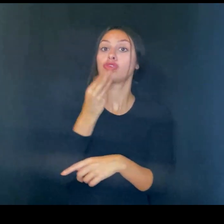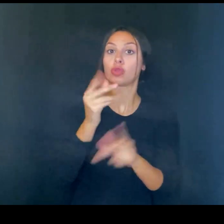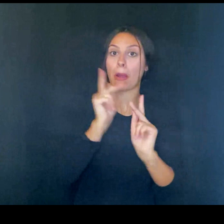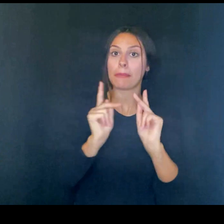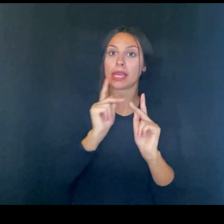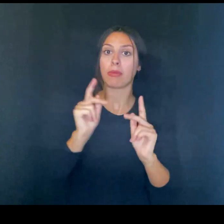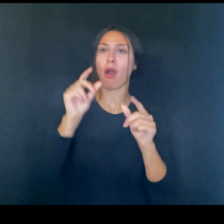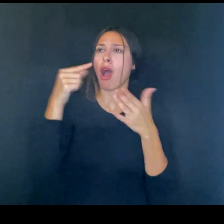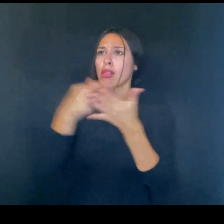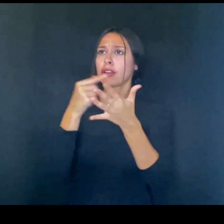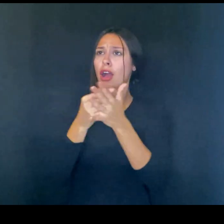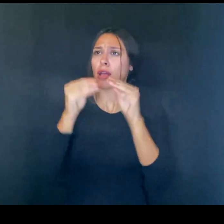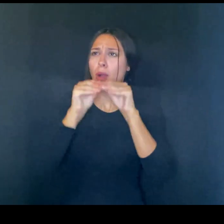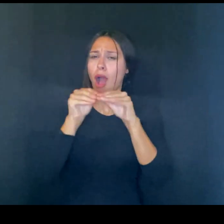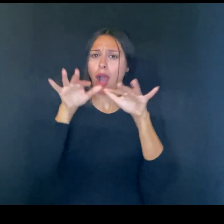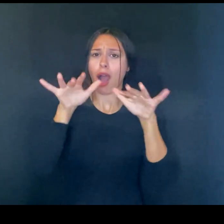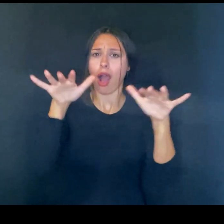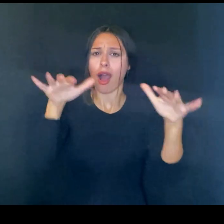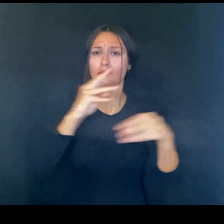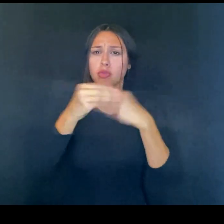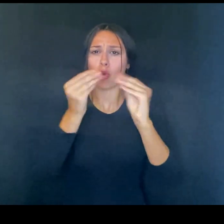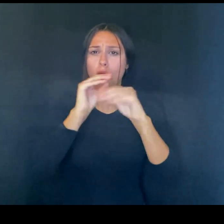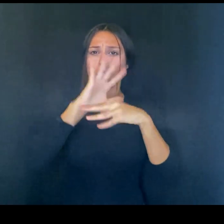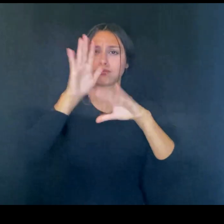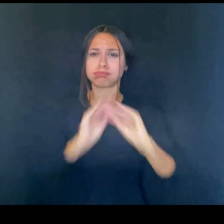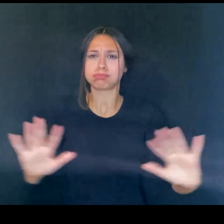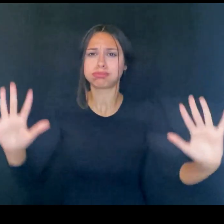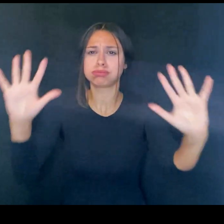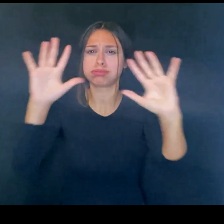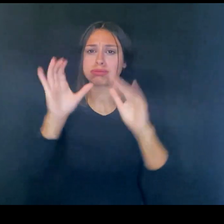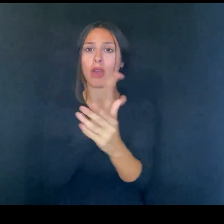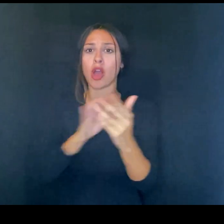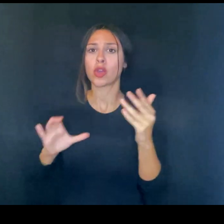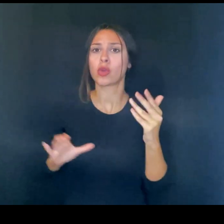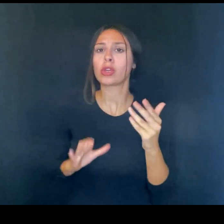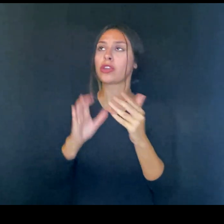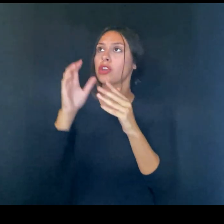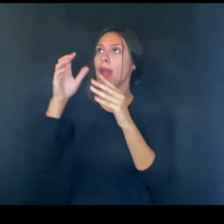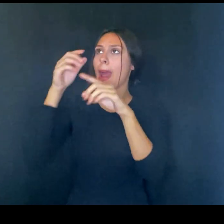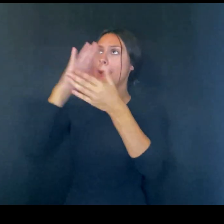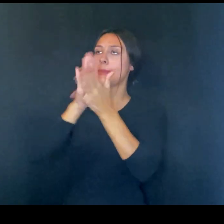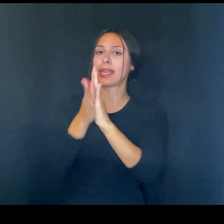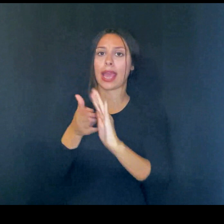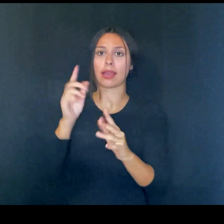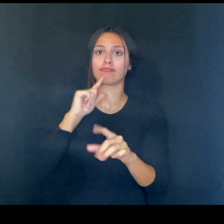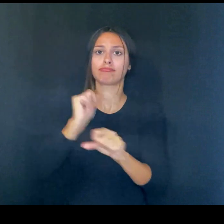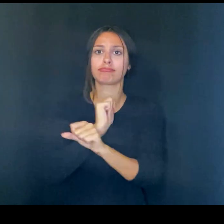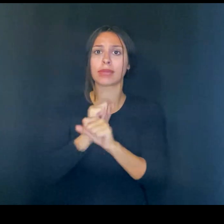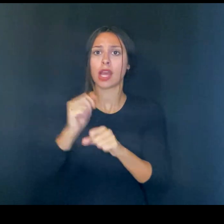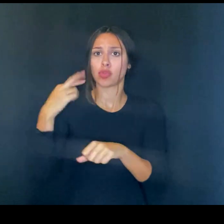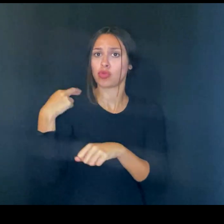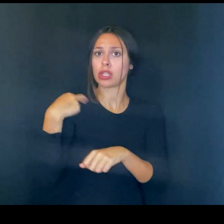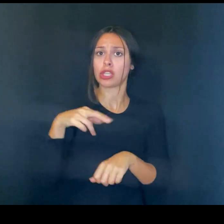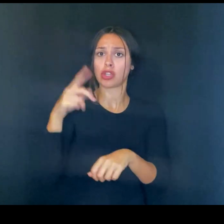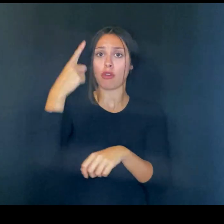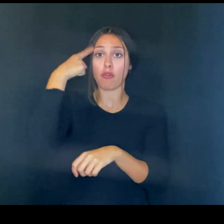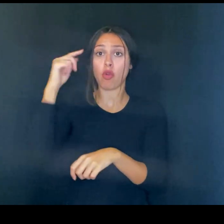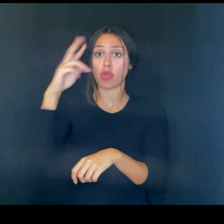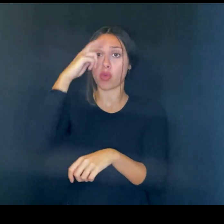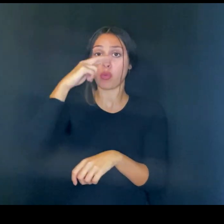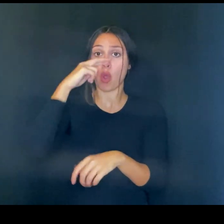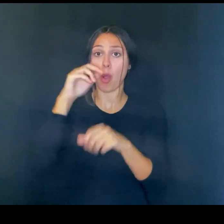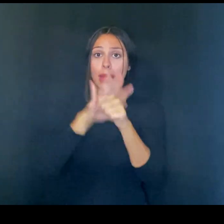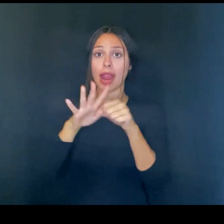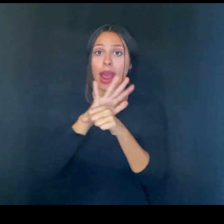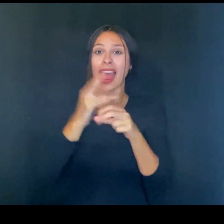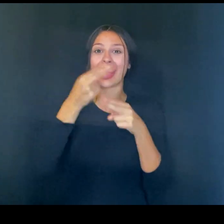growing throughout the world. Christianity became the official religion of the Roman Empire. The name of Jesus spread